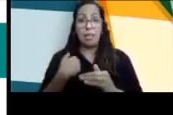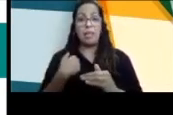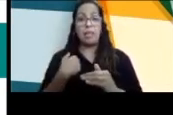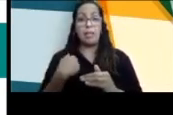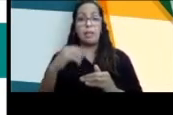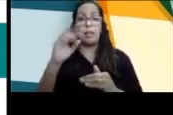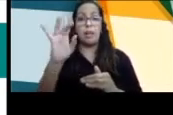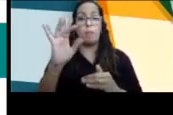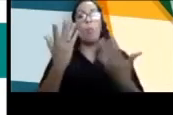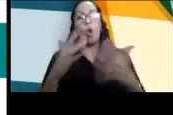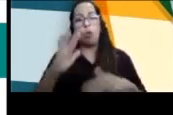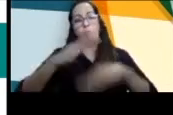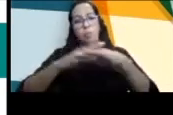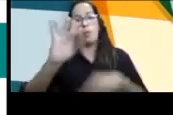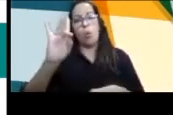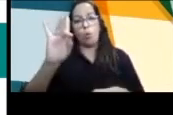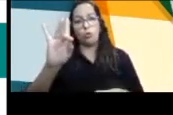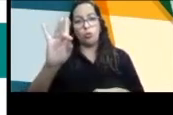units.